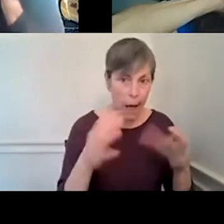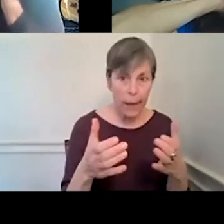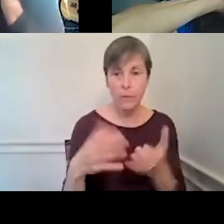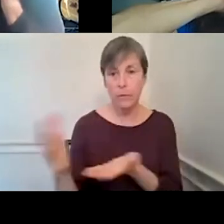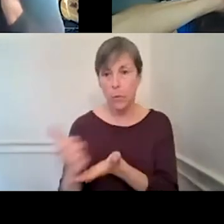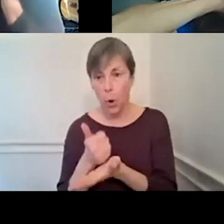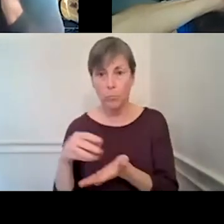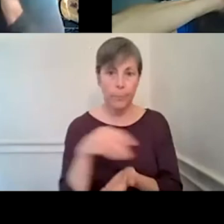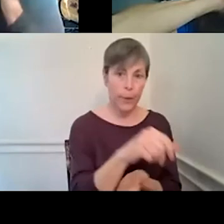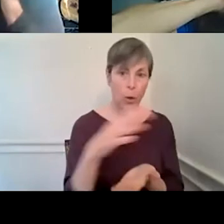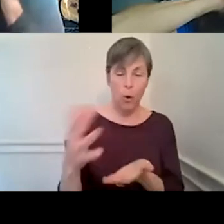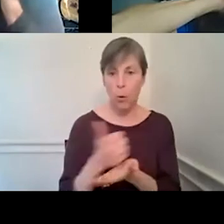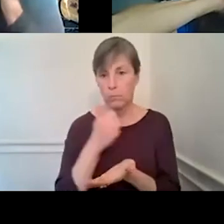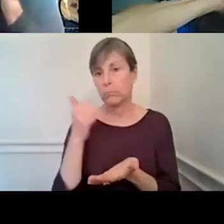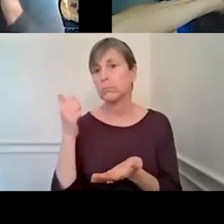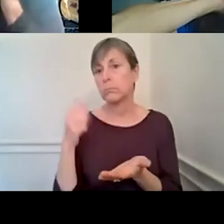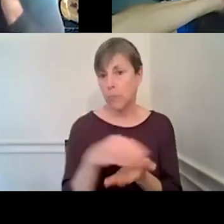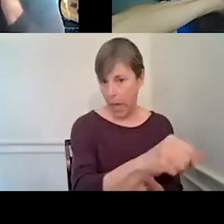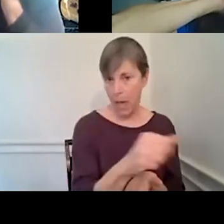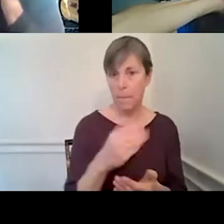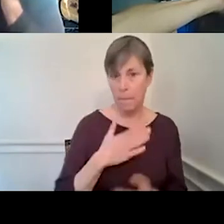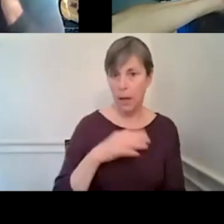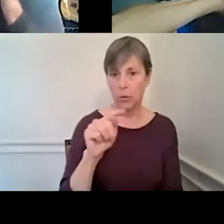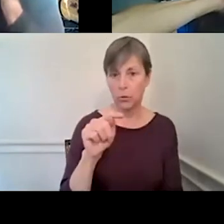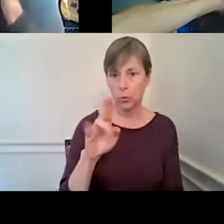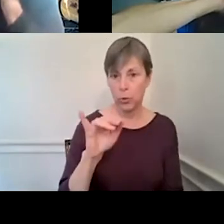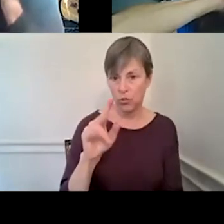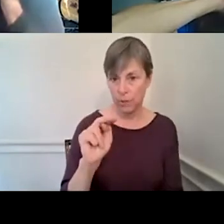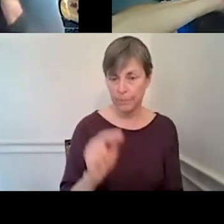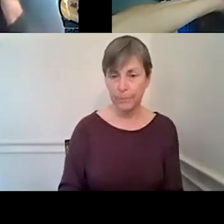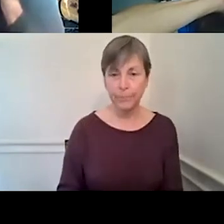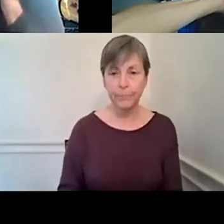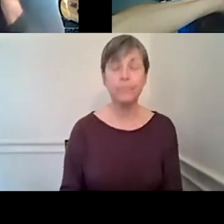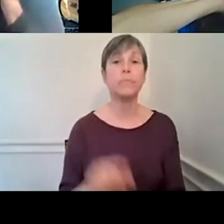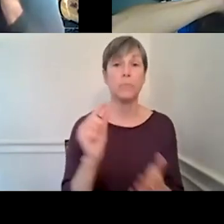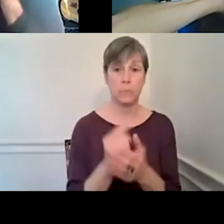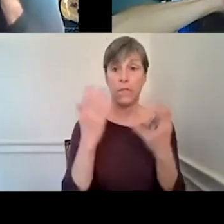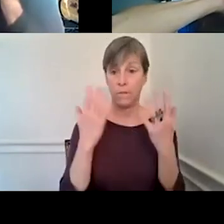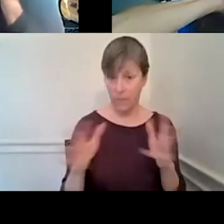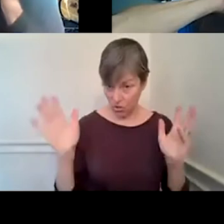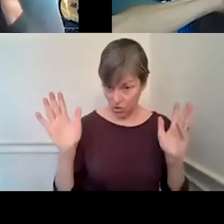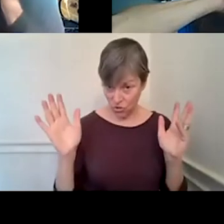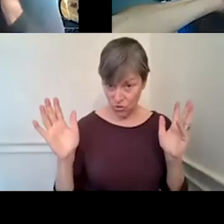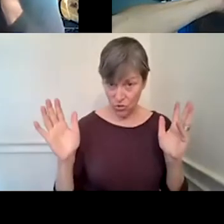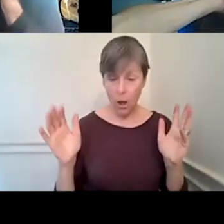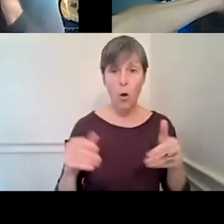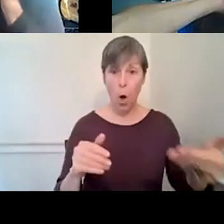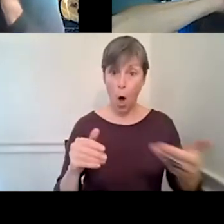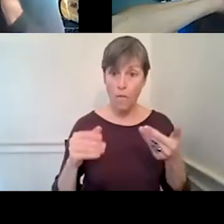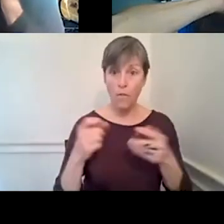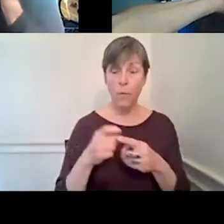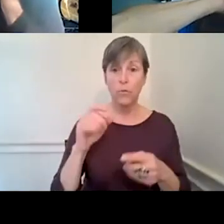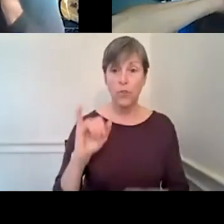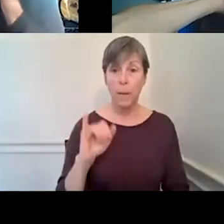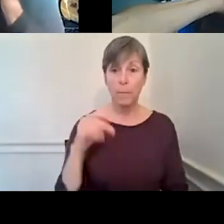of the tuition. But when I graduated, I got an offer from KPMG.